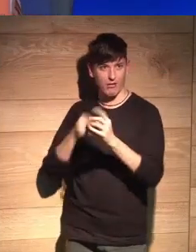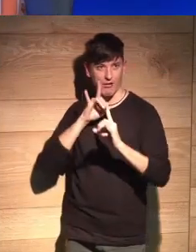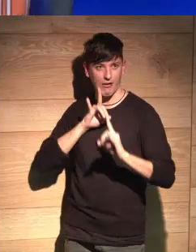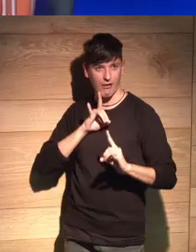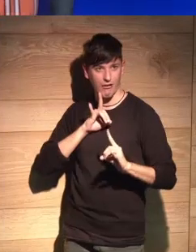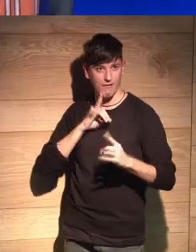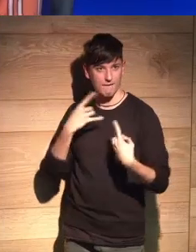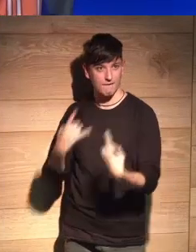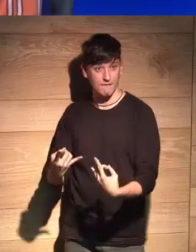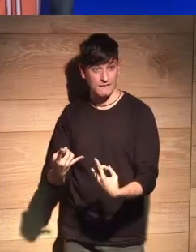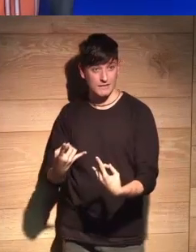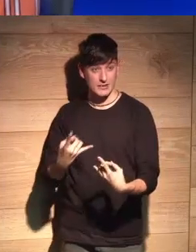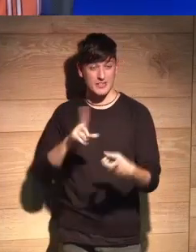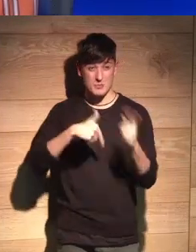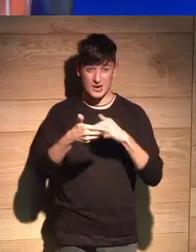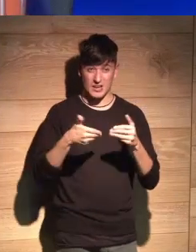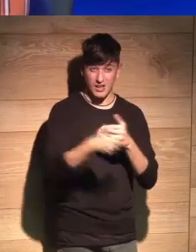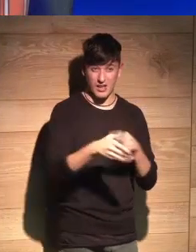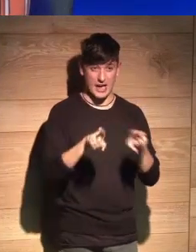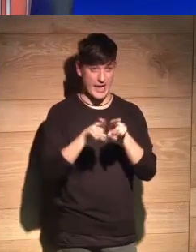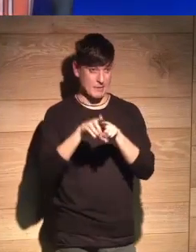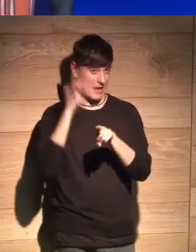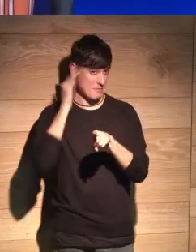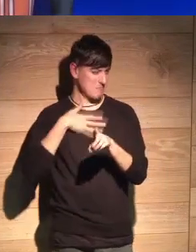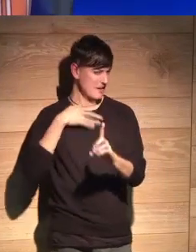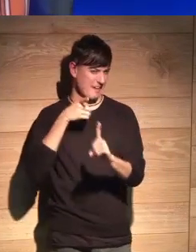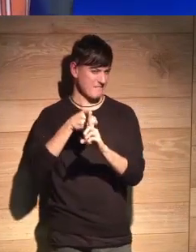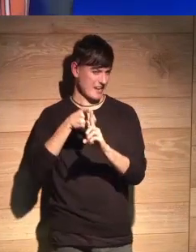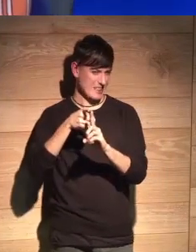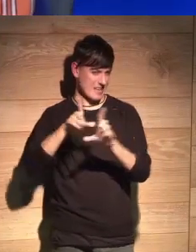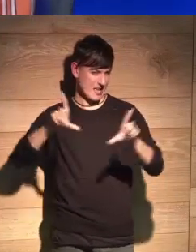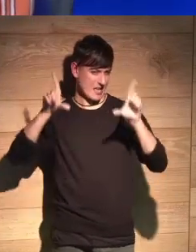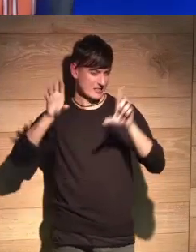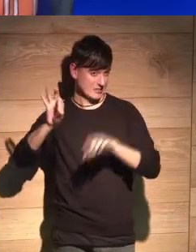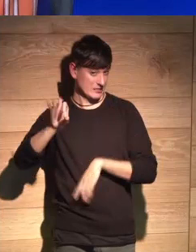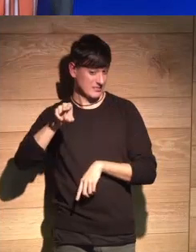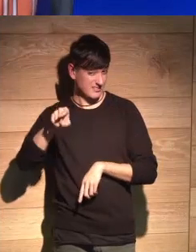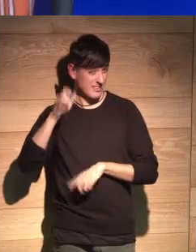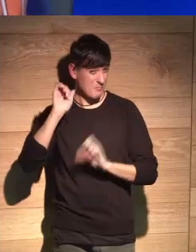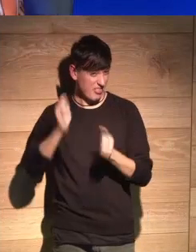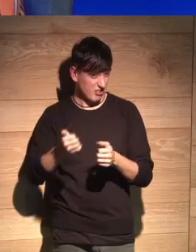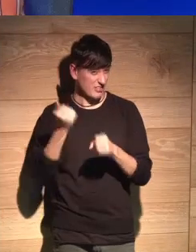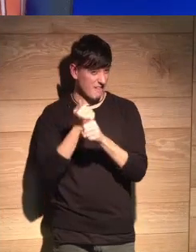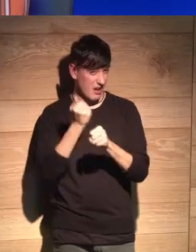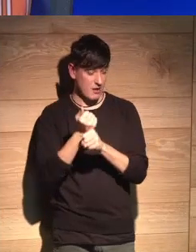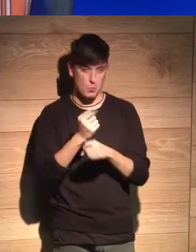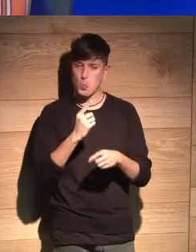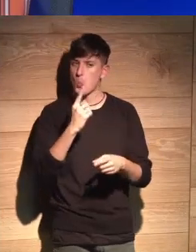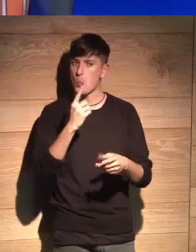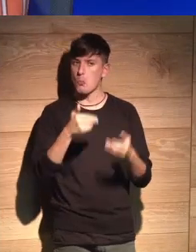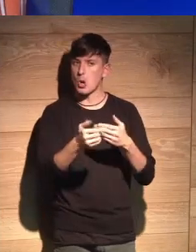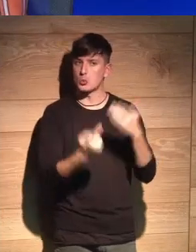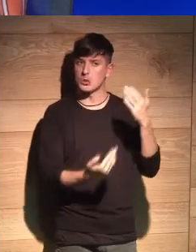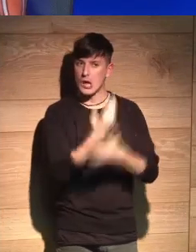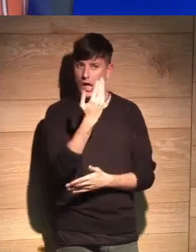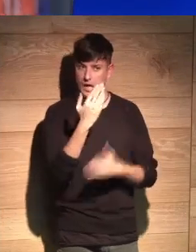true. And a little bit later, my sister was the landmark for me. She started working, and she came one